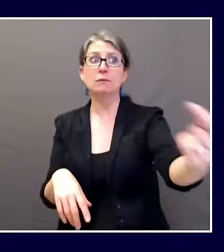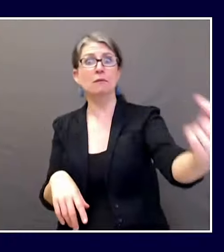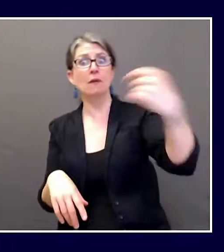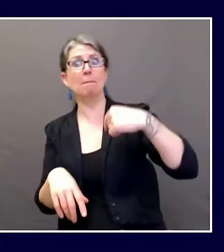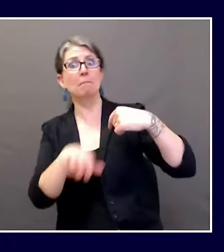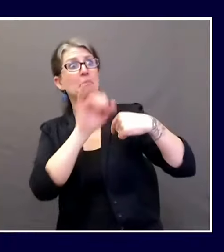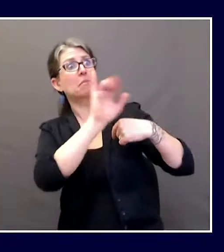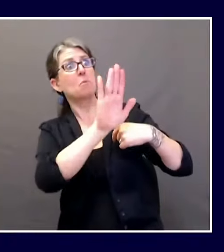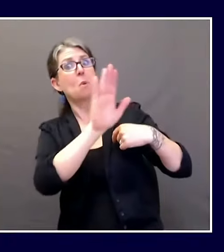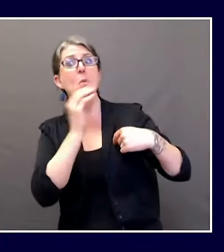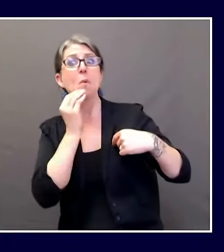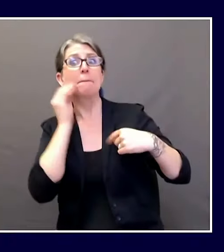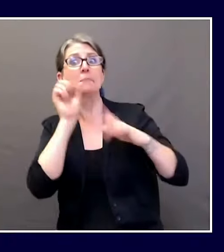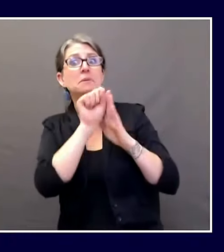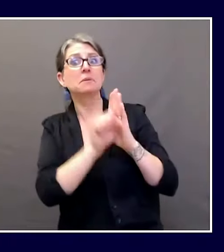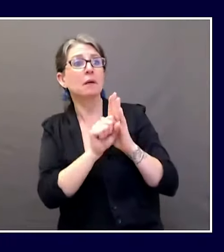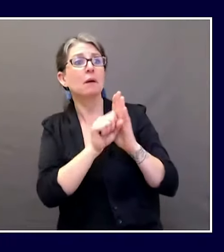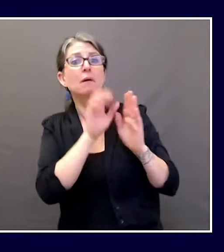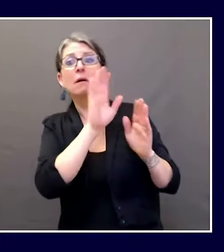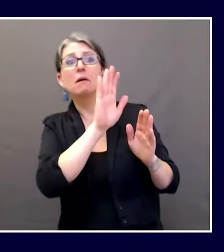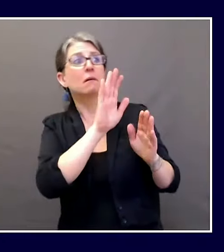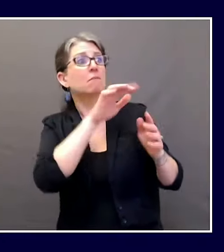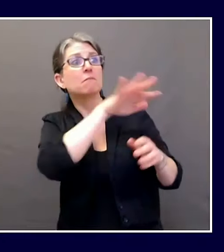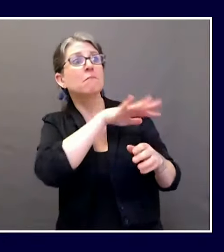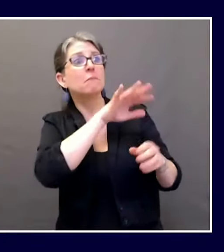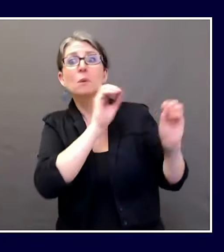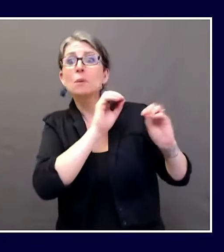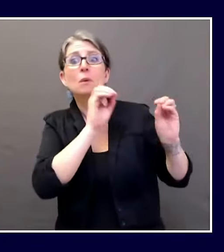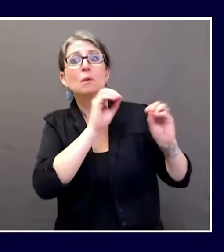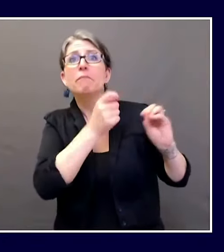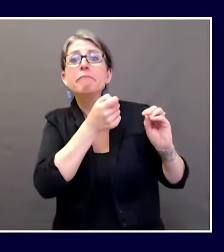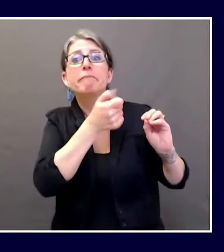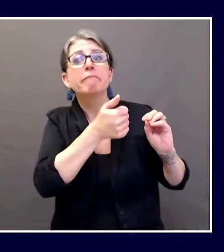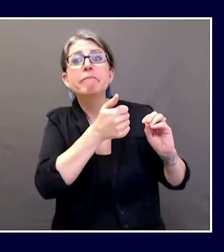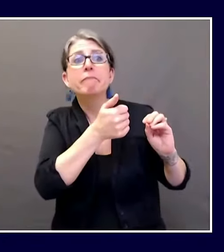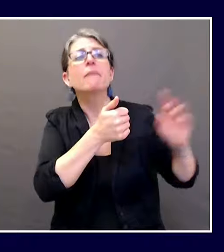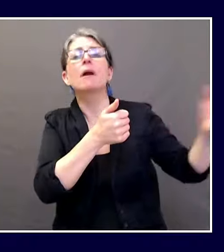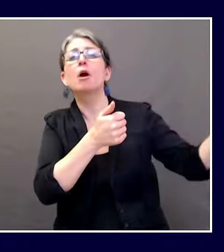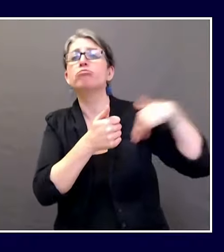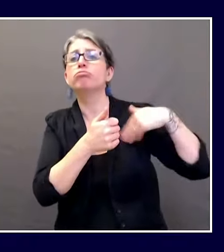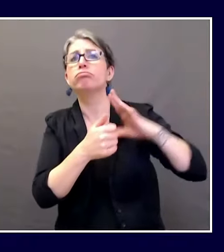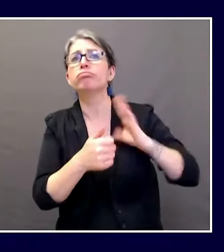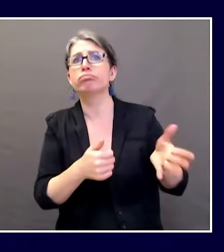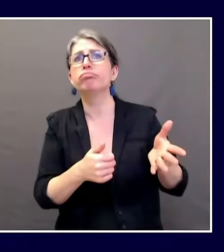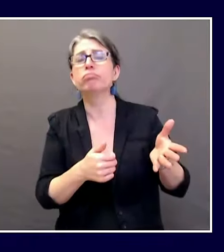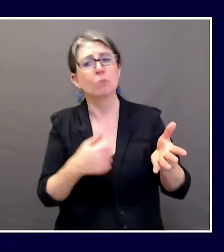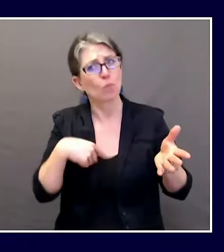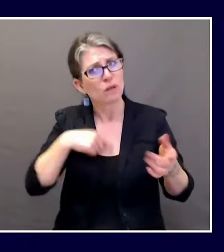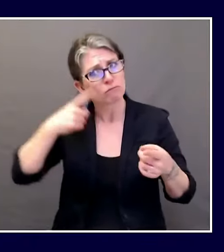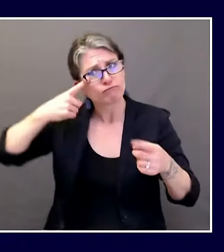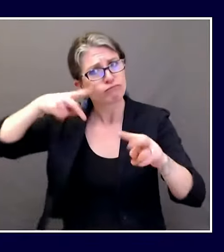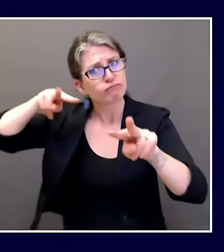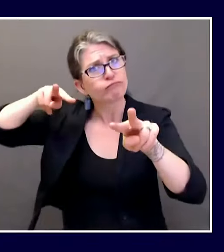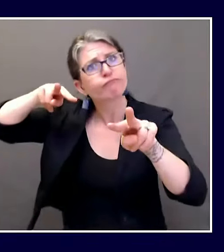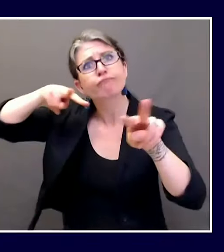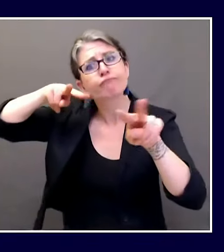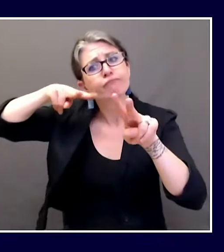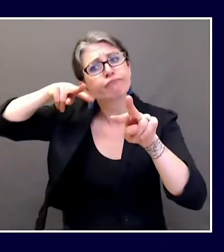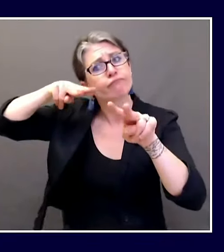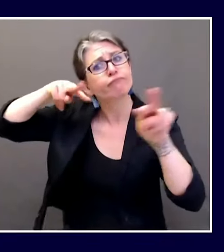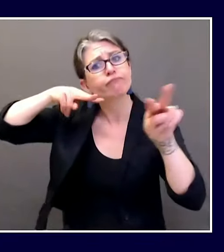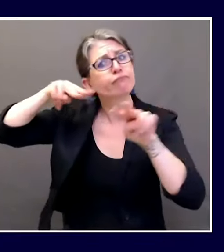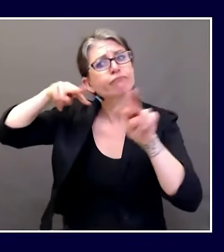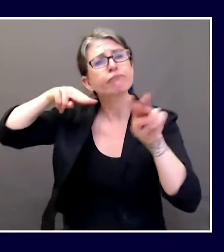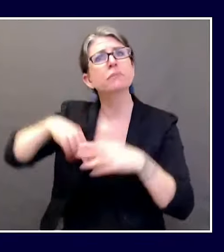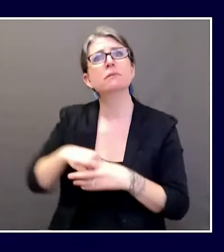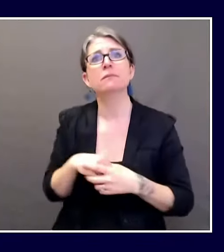are keeping really close tabs on the evolution of variants in other states. There have been some that have been of concern. Some